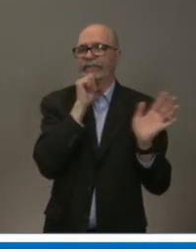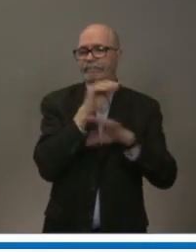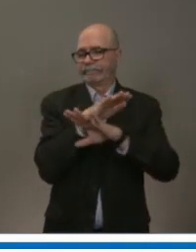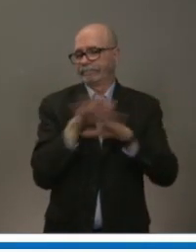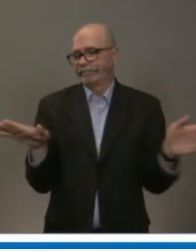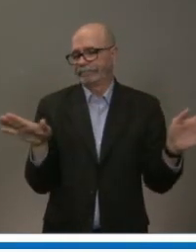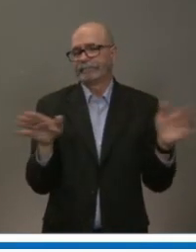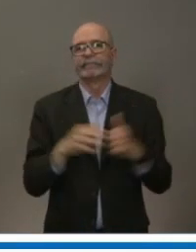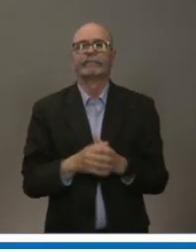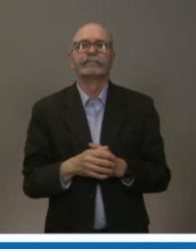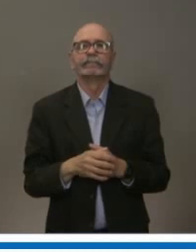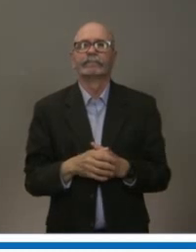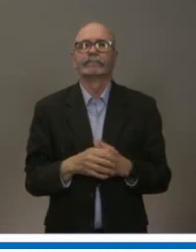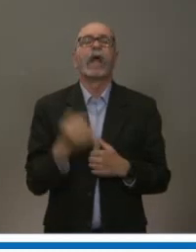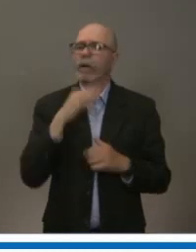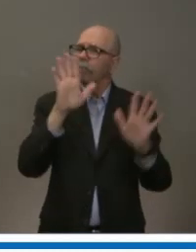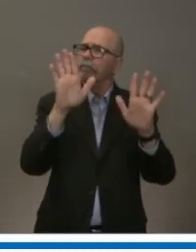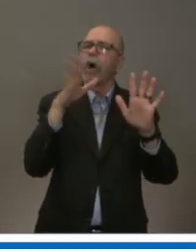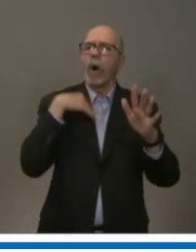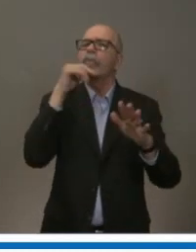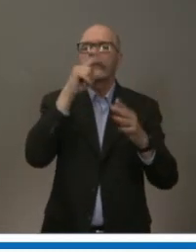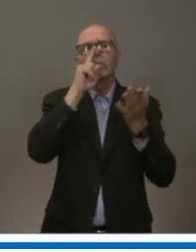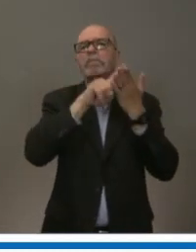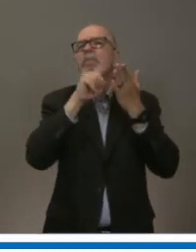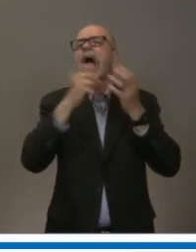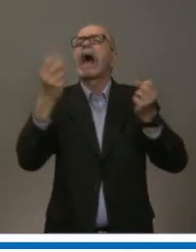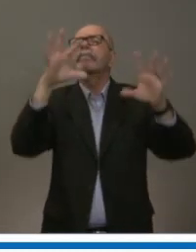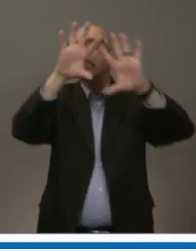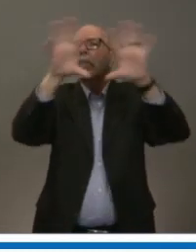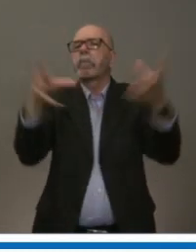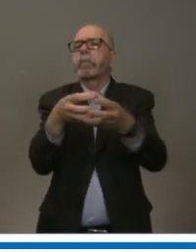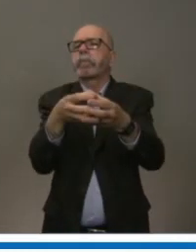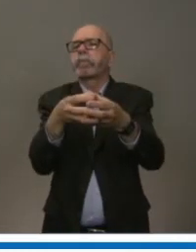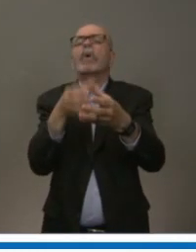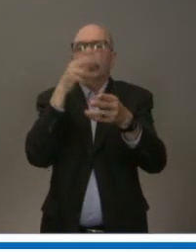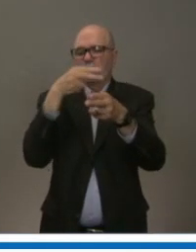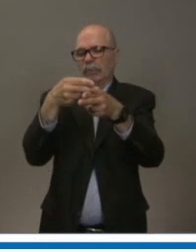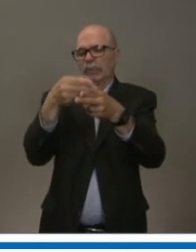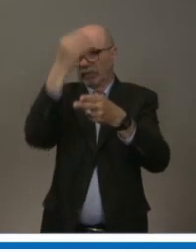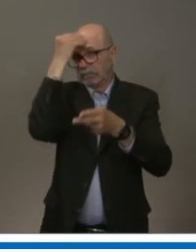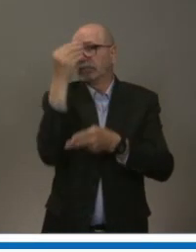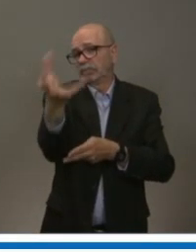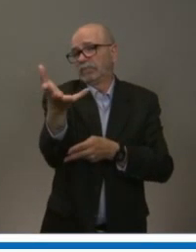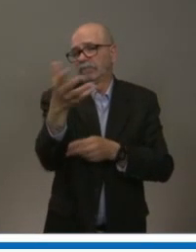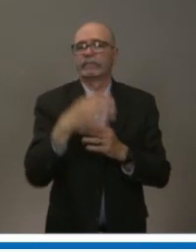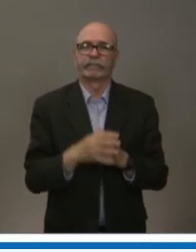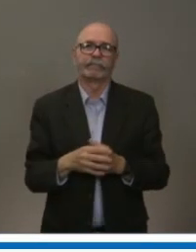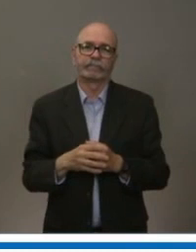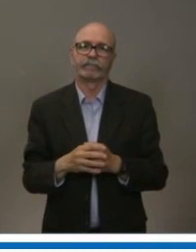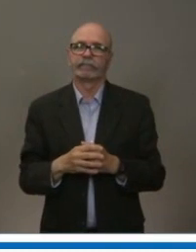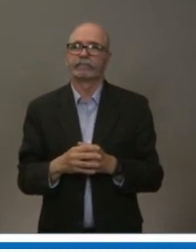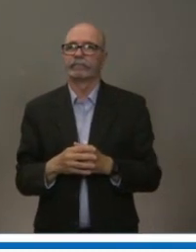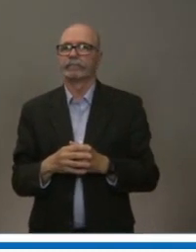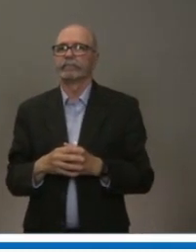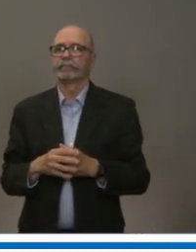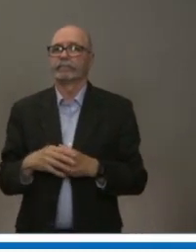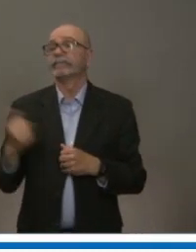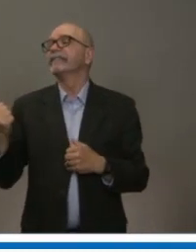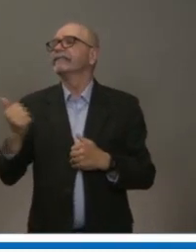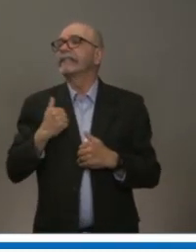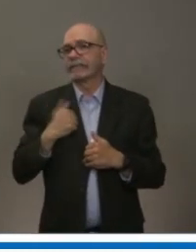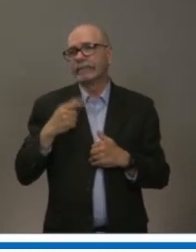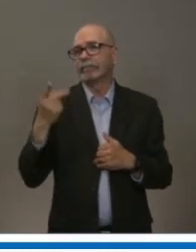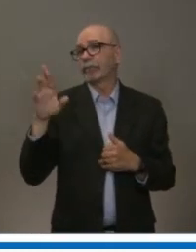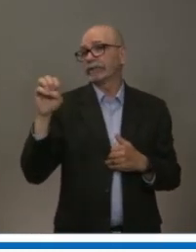that, and hopefully we'll be able to have something in the near future. Next, we'll go to Keith Doucette from the Canadian Press. Go ahead, Keith.